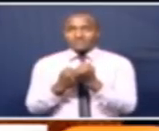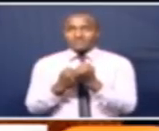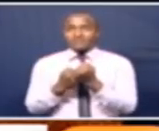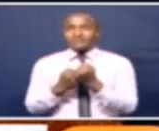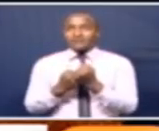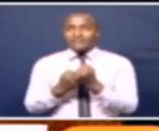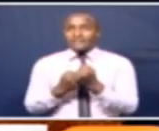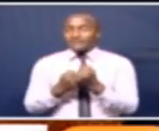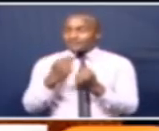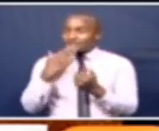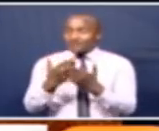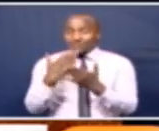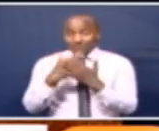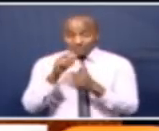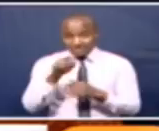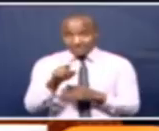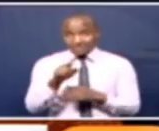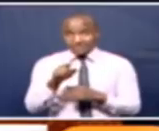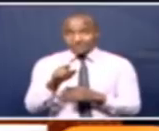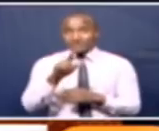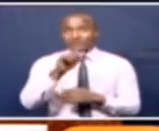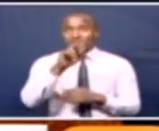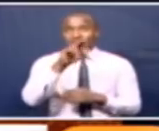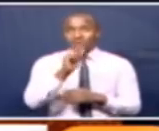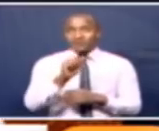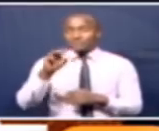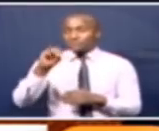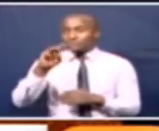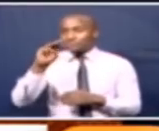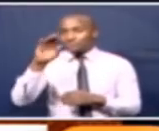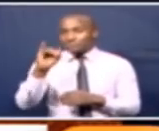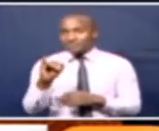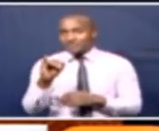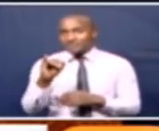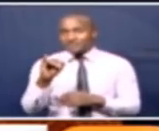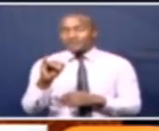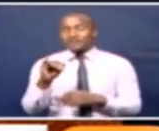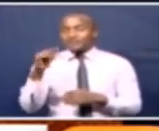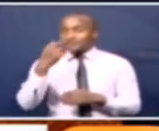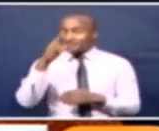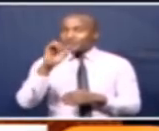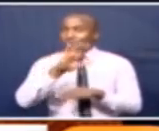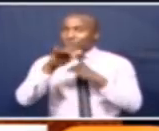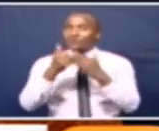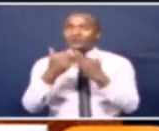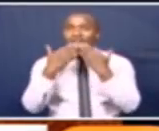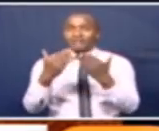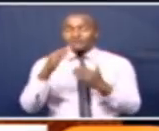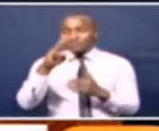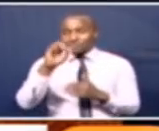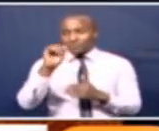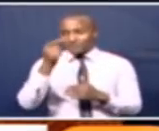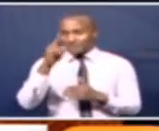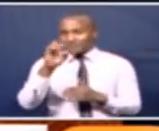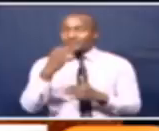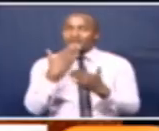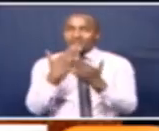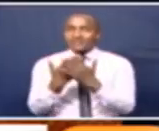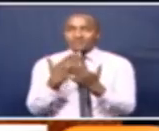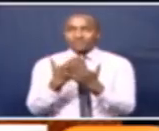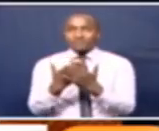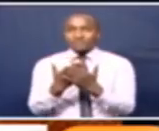us. Thank you so much. From Maura to Mumbingugi to Grace, thank you so much, Waithera. And this is to